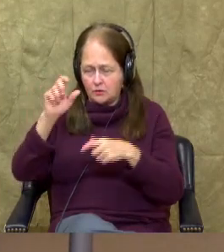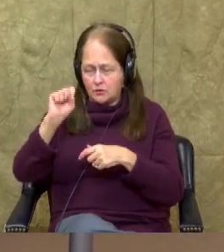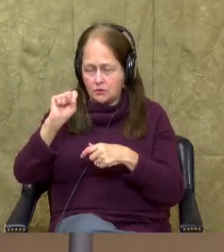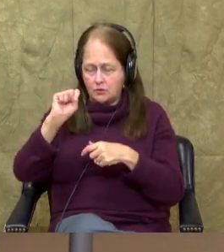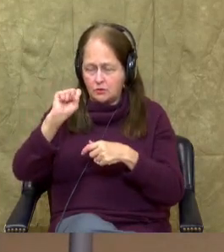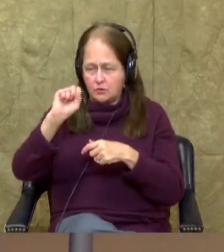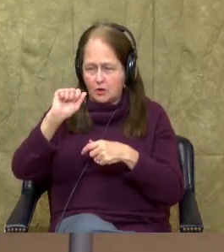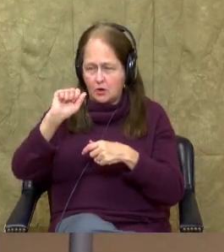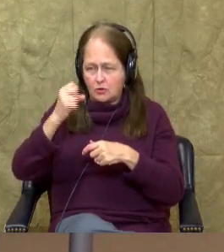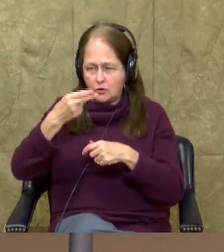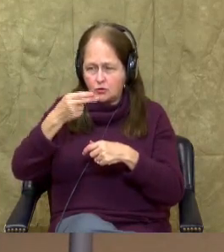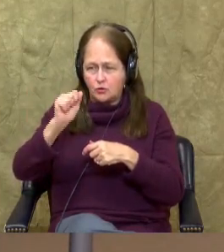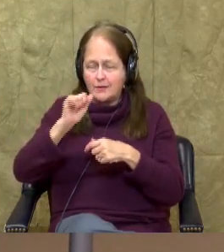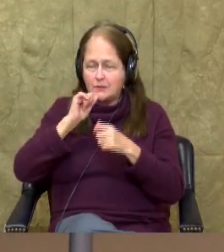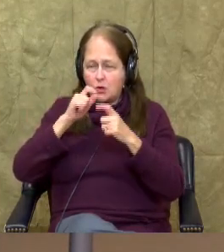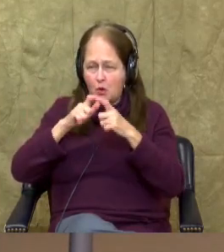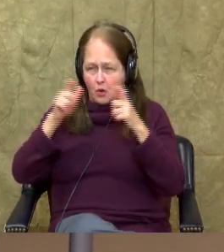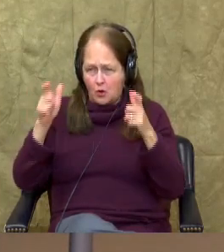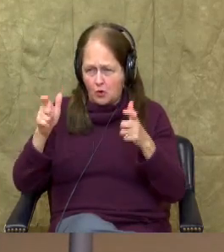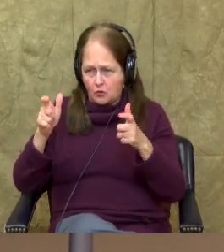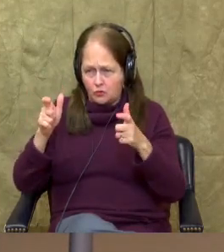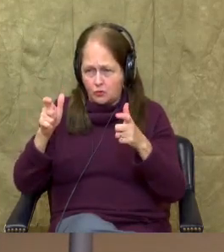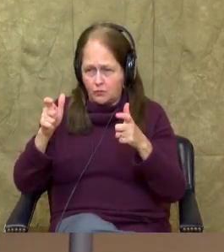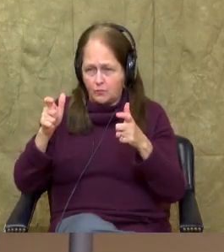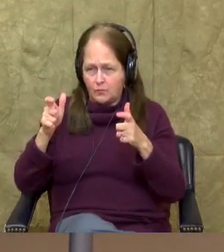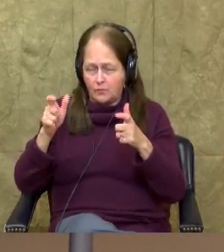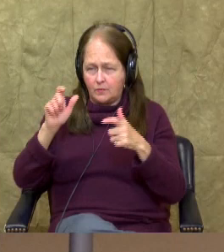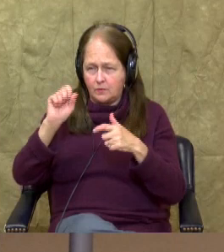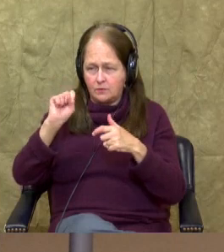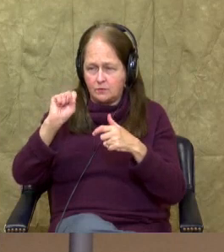Sasha's is larger. Sasha's